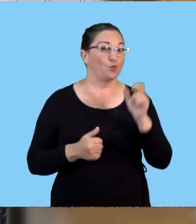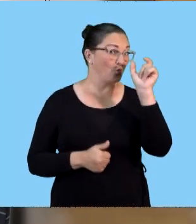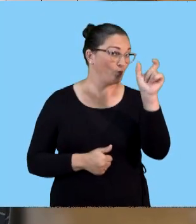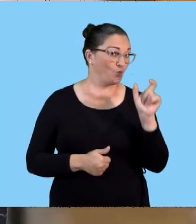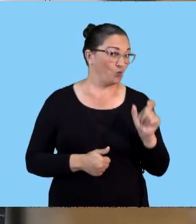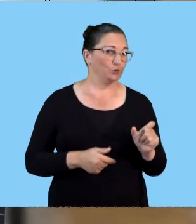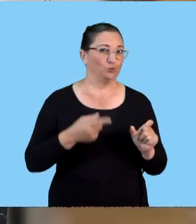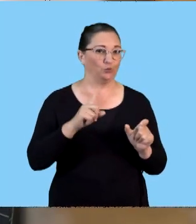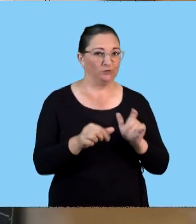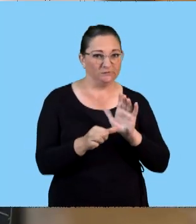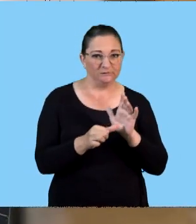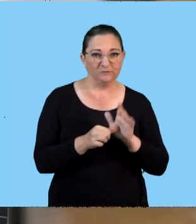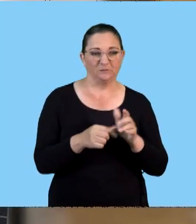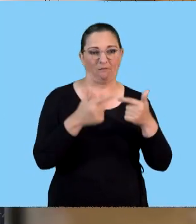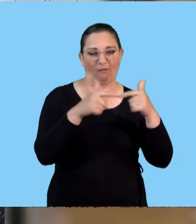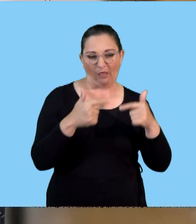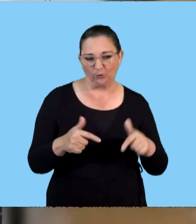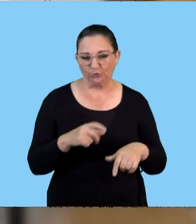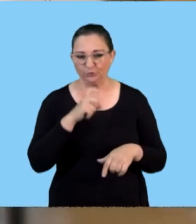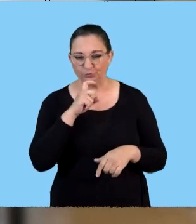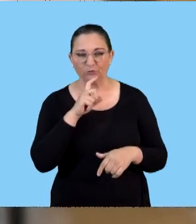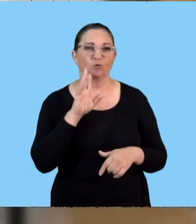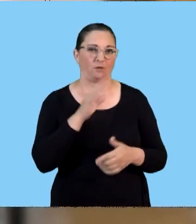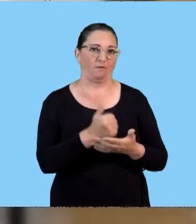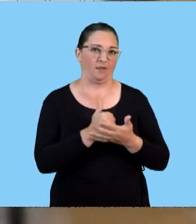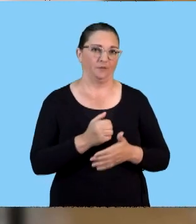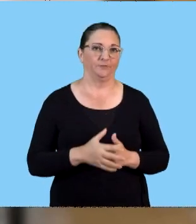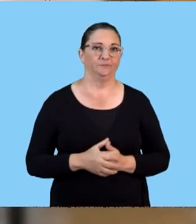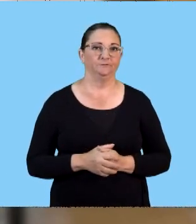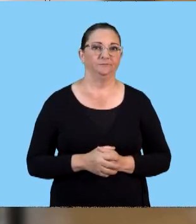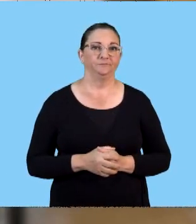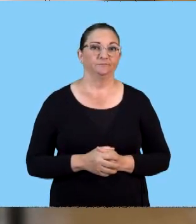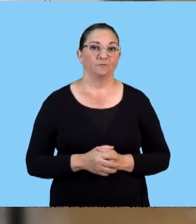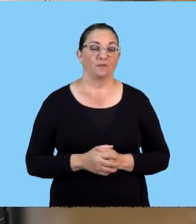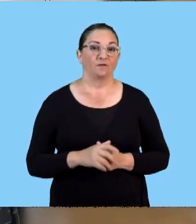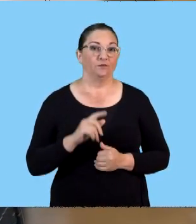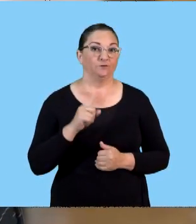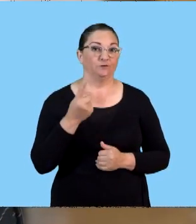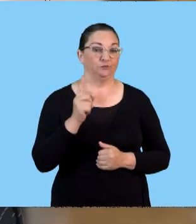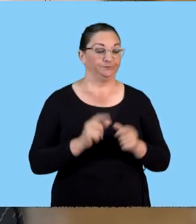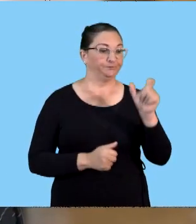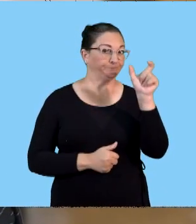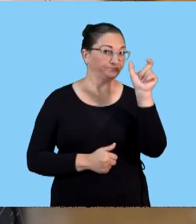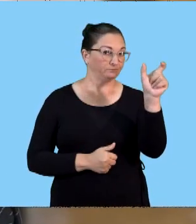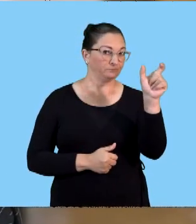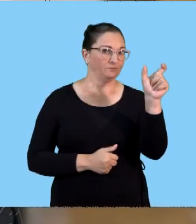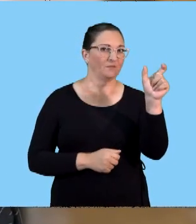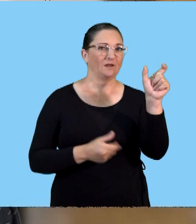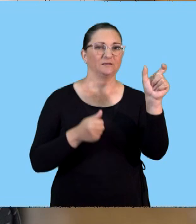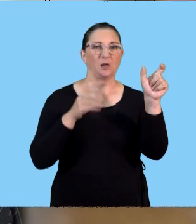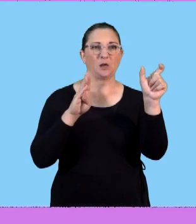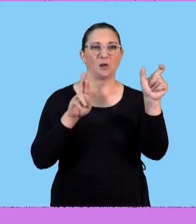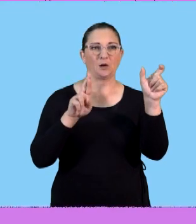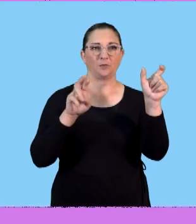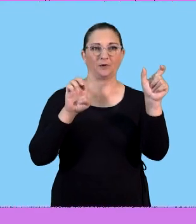wording, right? Definition, language that will help us in today's lesson. First up, I've indicated that your breadth or